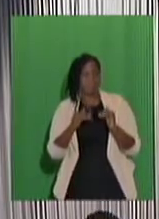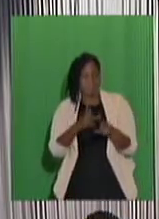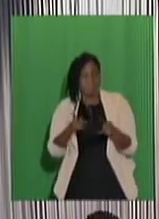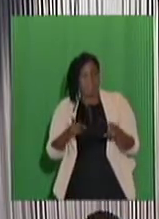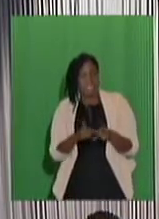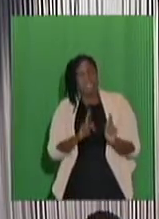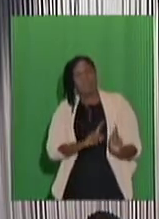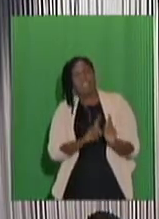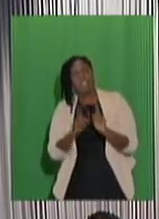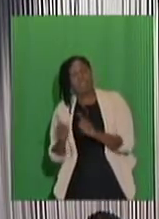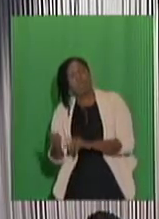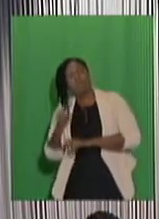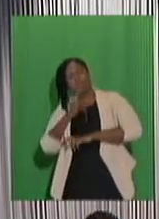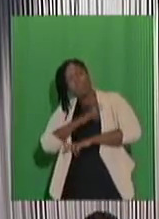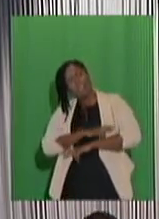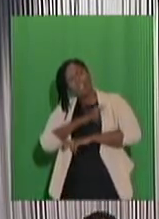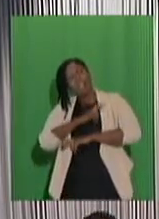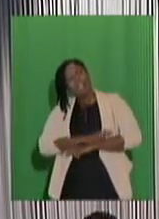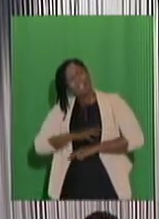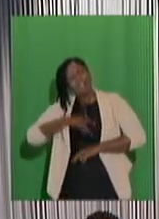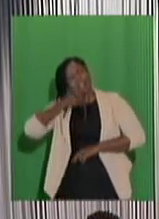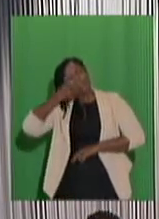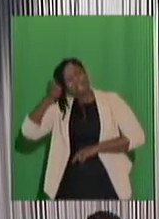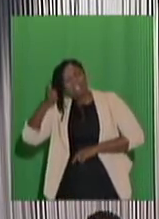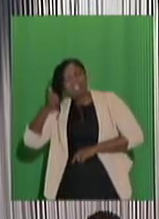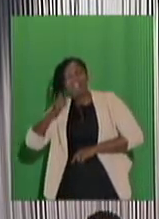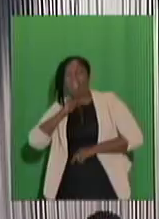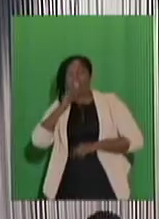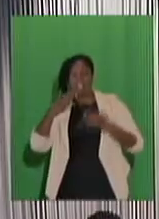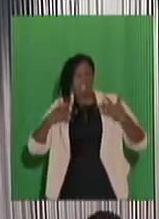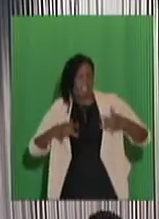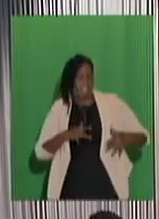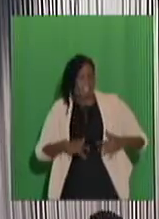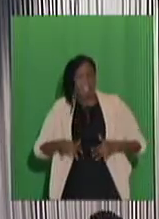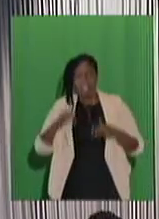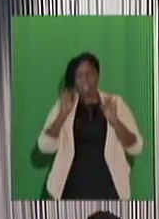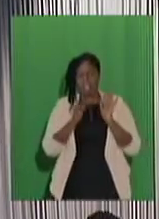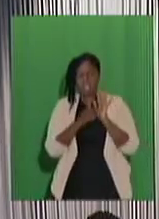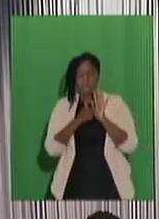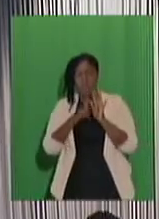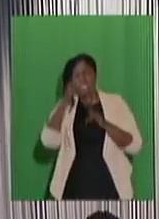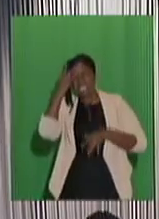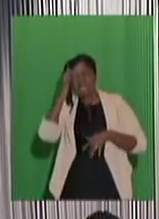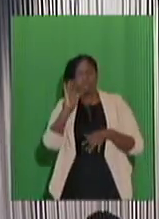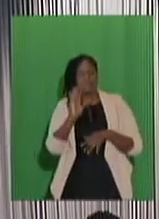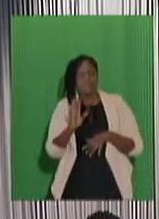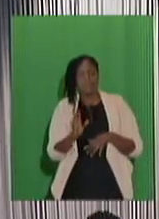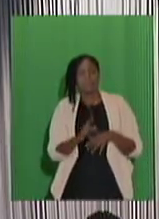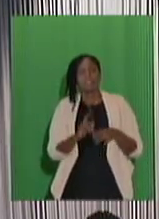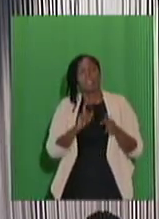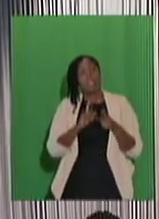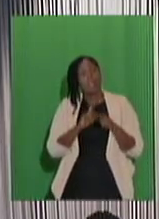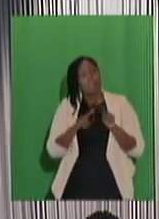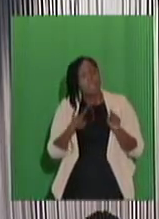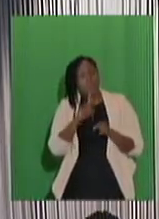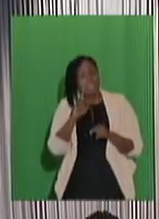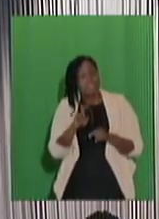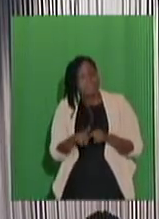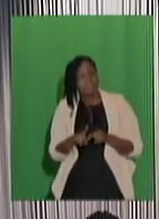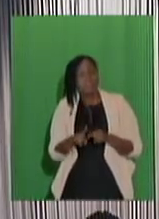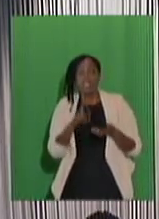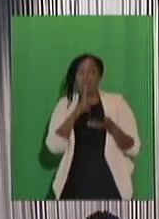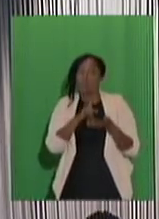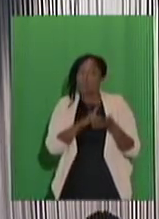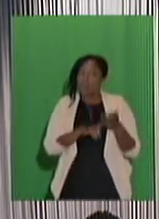is there any further care that happens even after that? These recoveries, these discharged patients, what do they have to